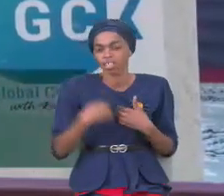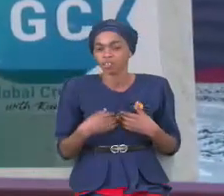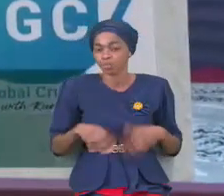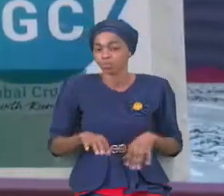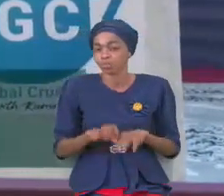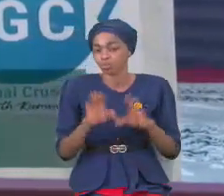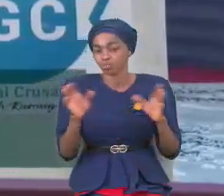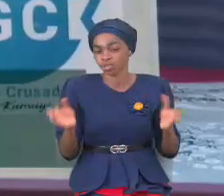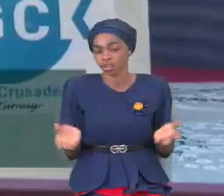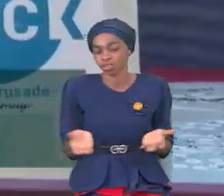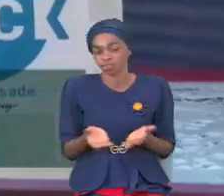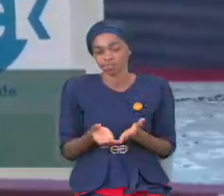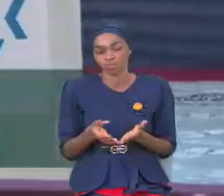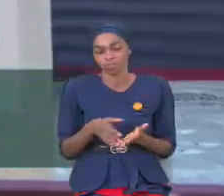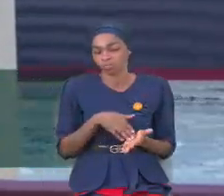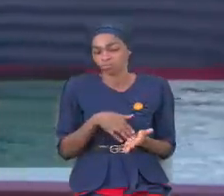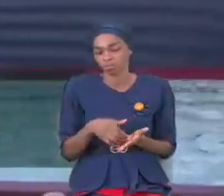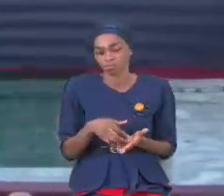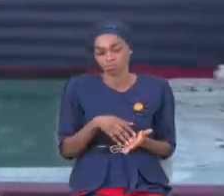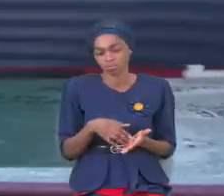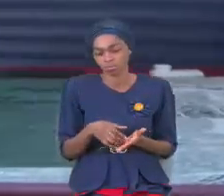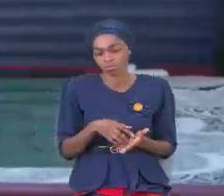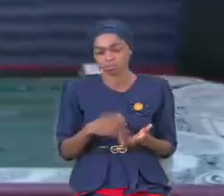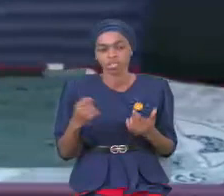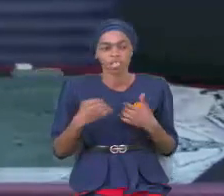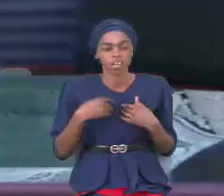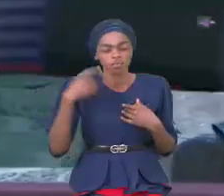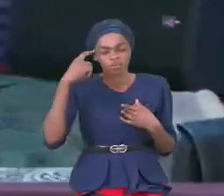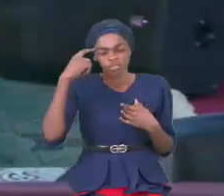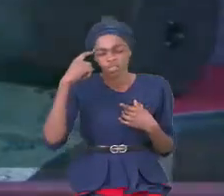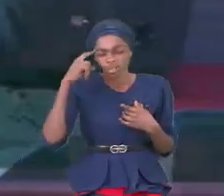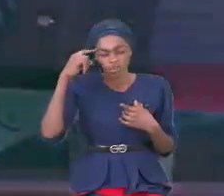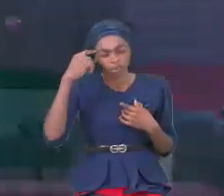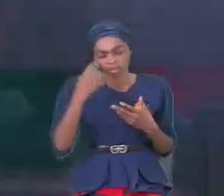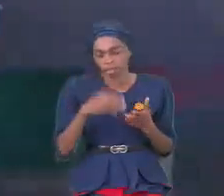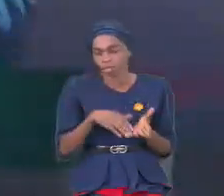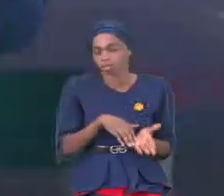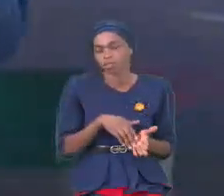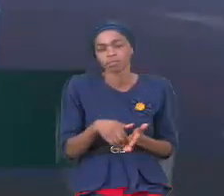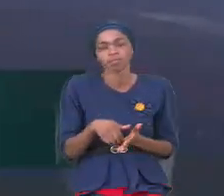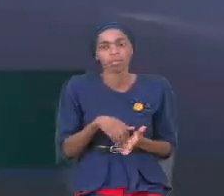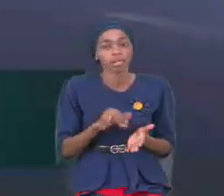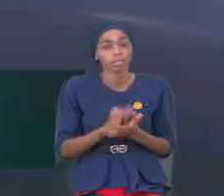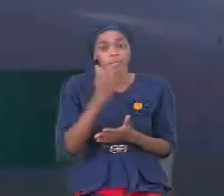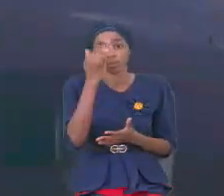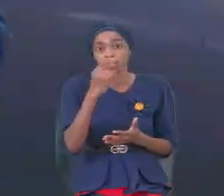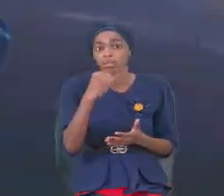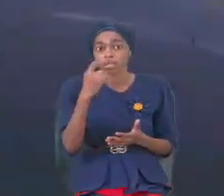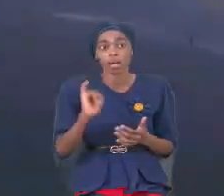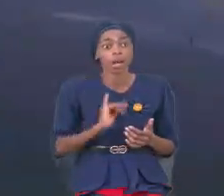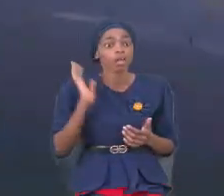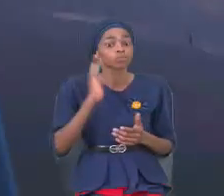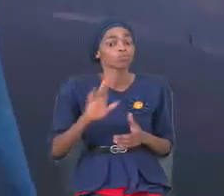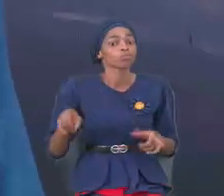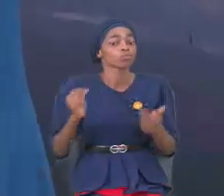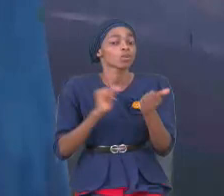psychologically deranged. That's why he said, I'm going to go to the far country. The man is deranged. That's